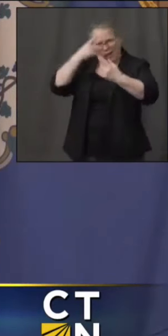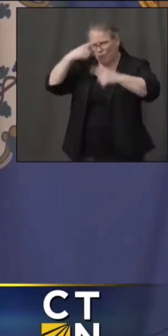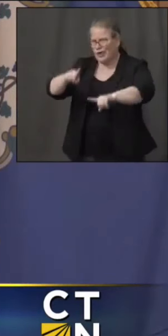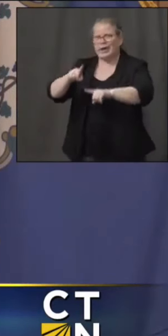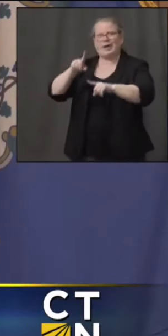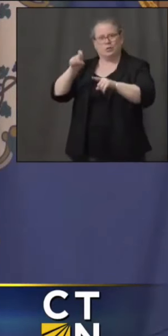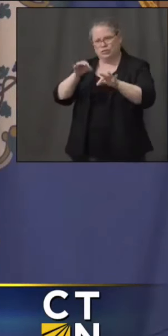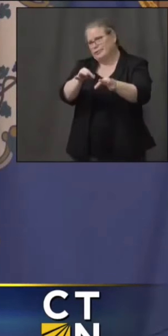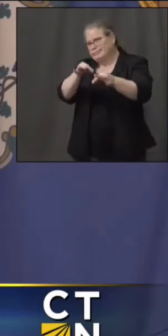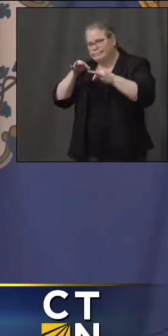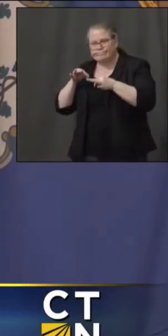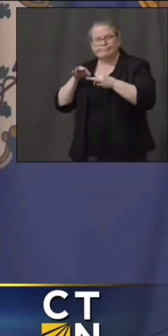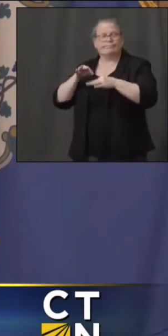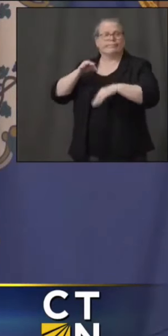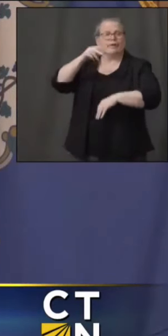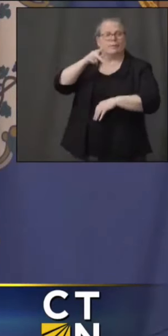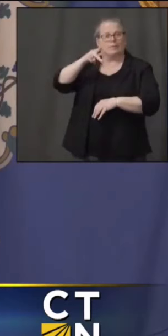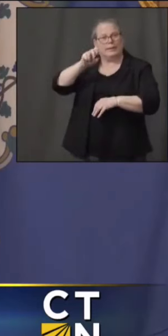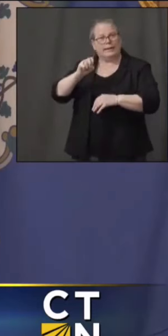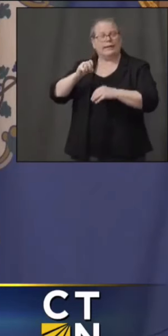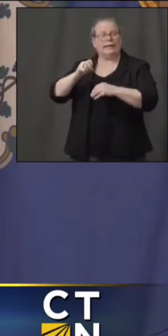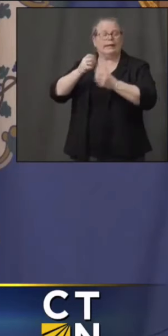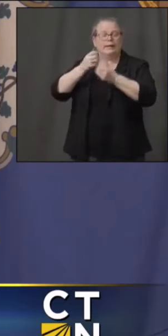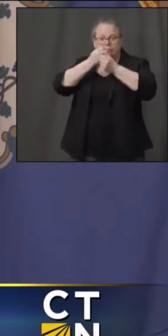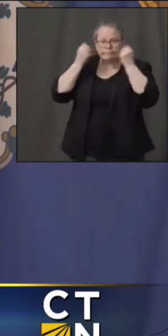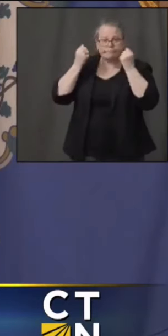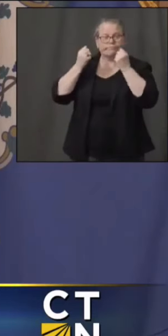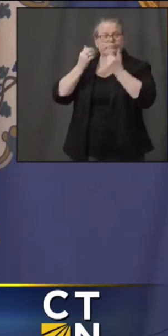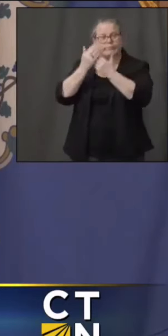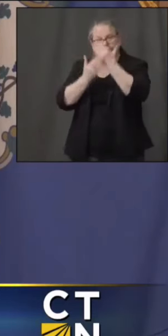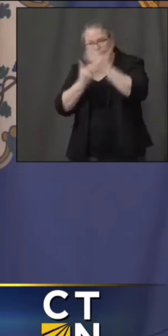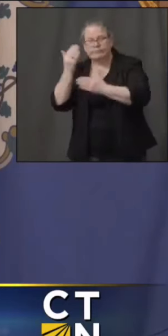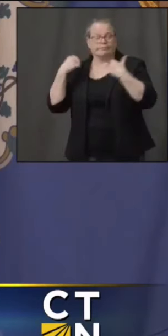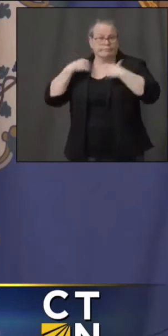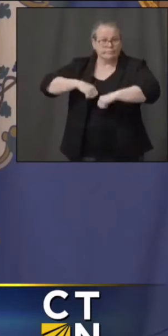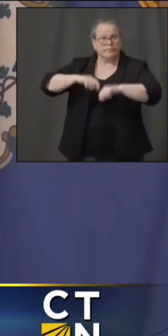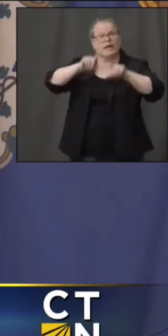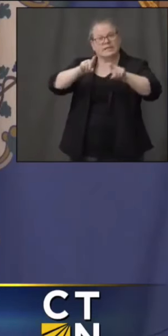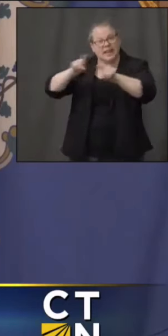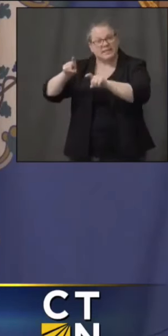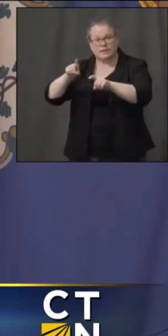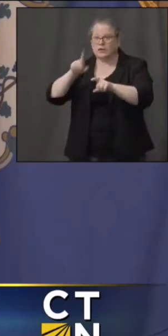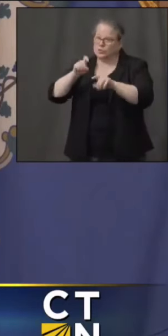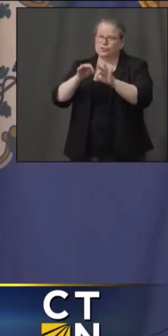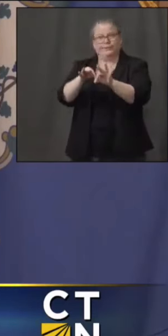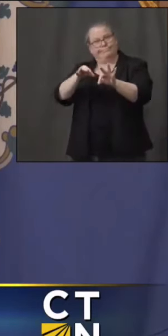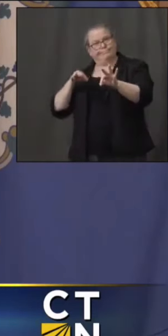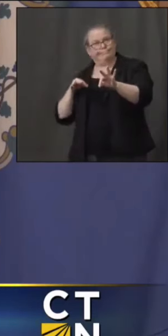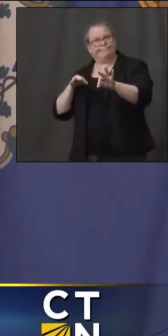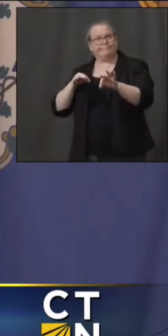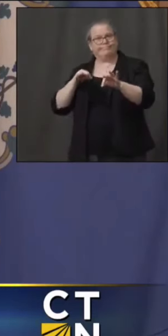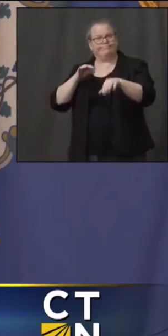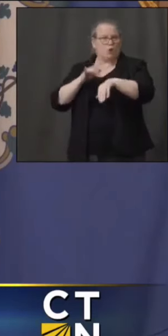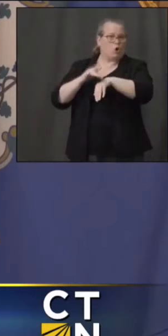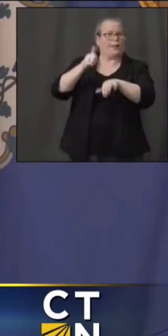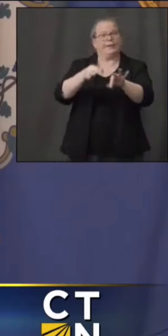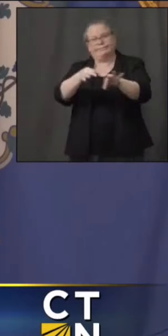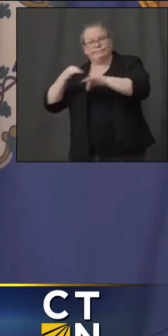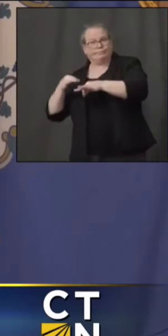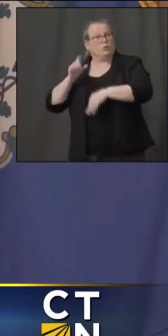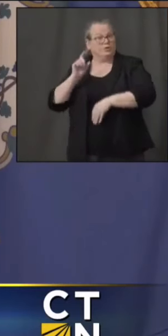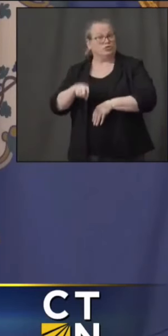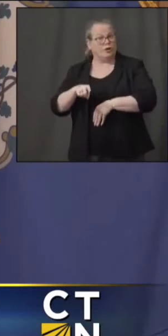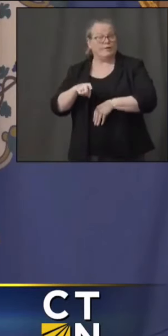and testing gear. You know, that said, we were very soon, in part because we went at about the same time